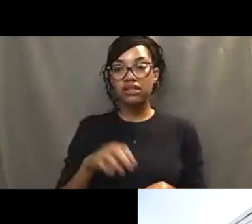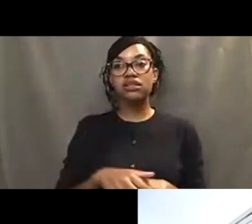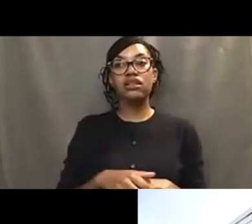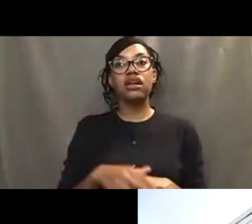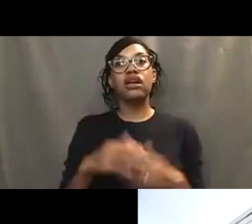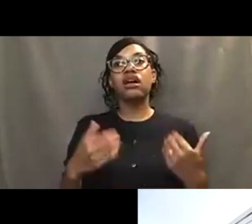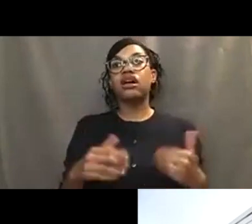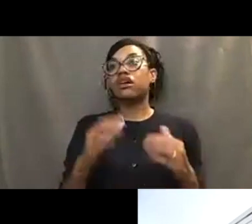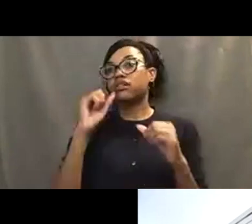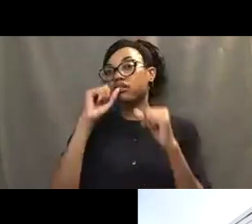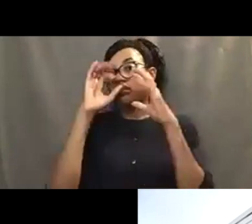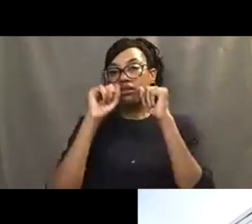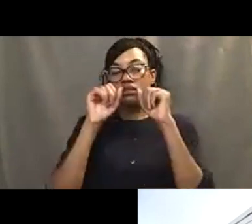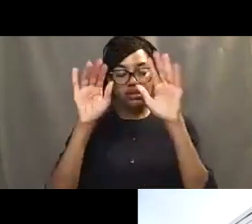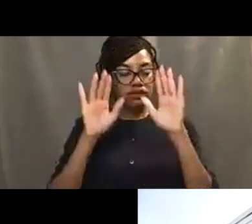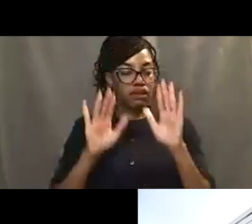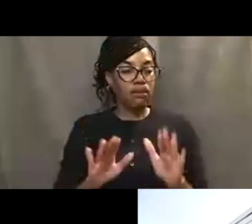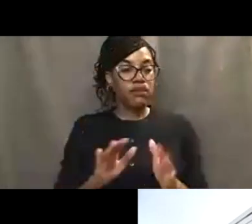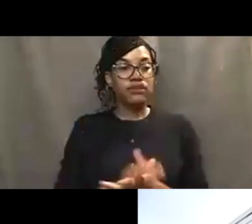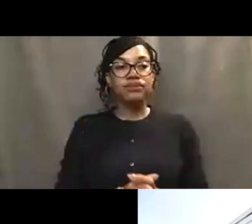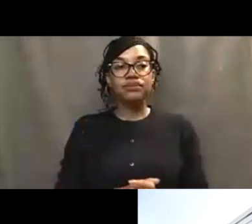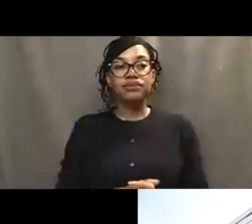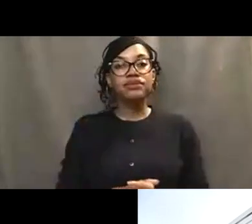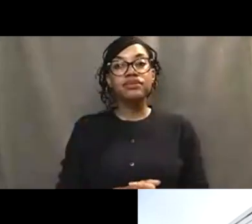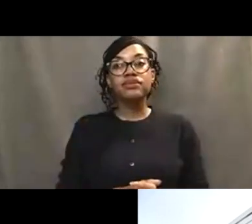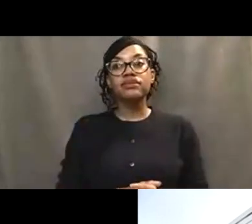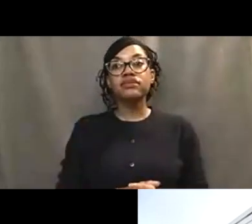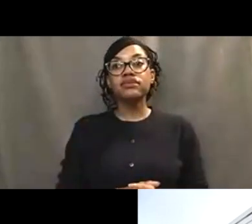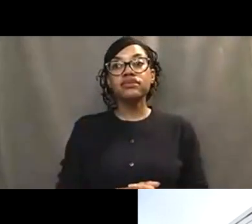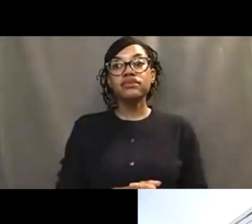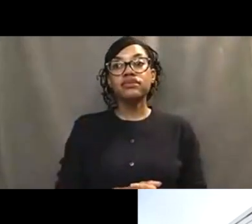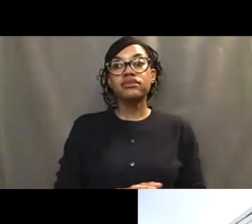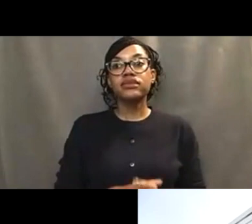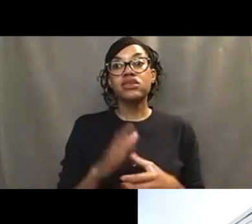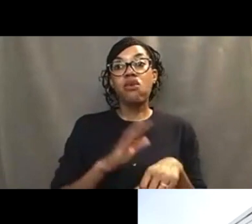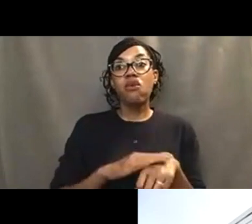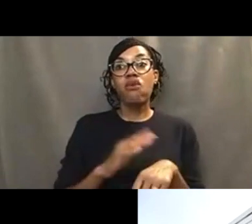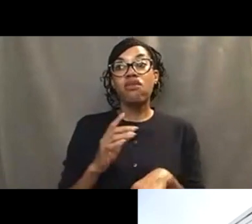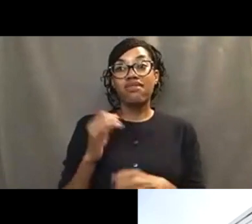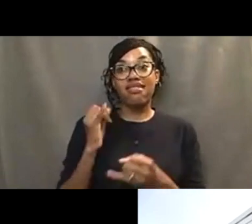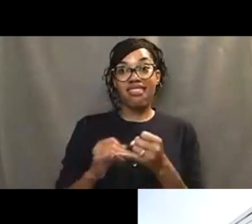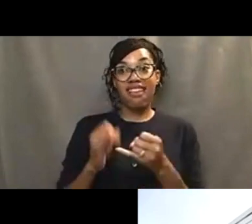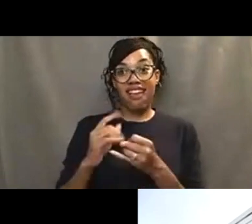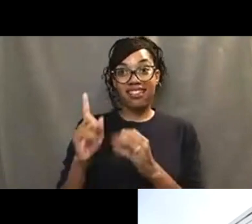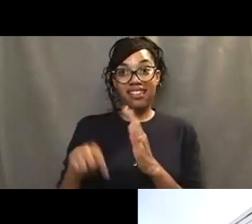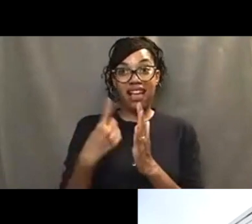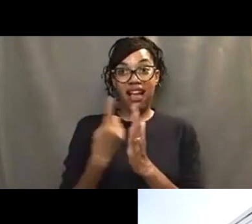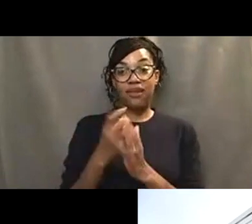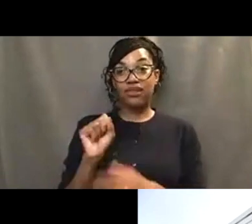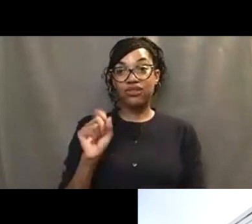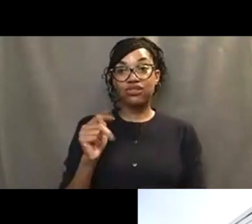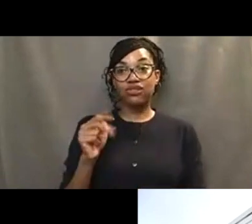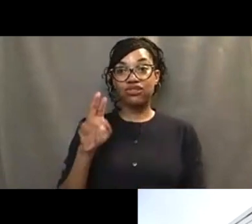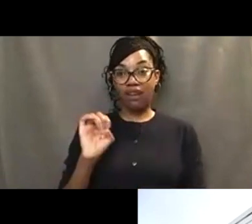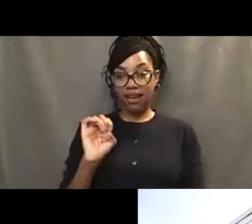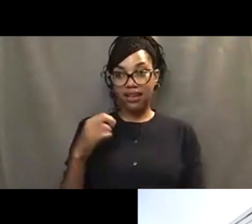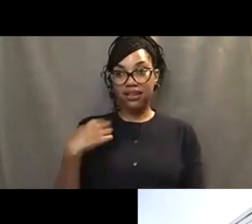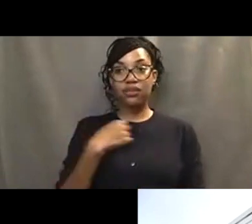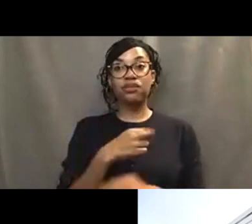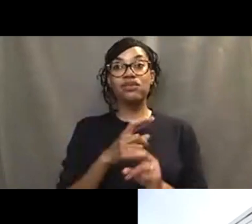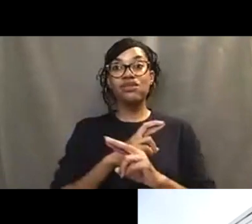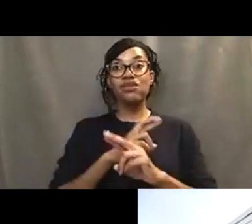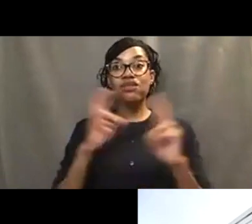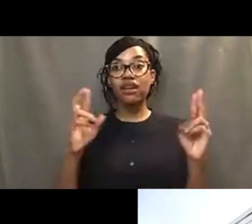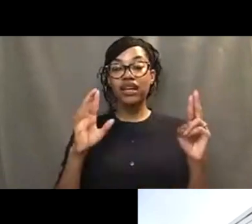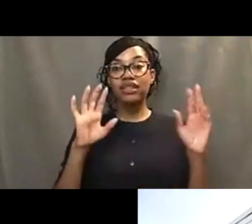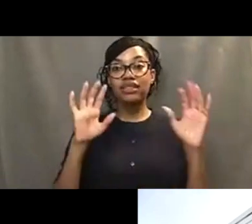was phenomenal. And on sort of the 11th hour of the strike, we were getting ready to take over